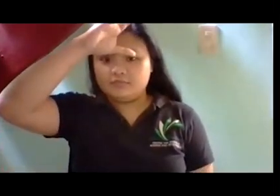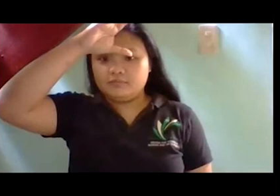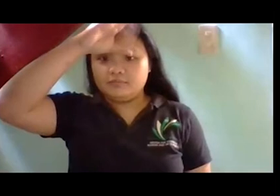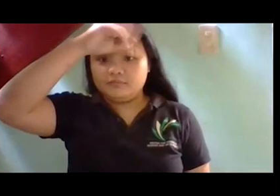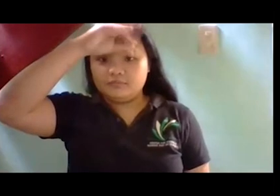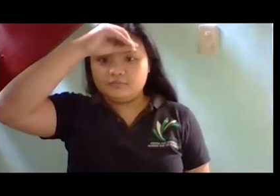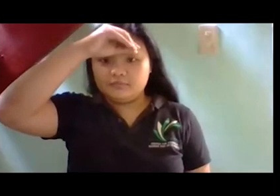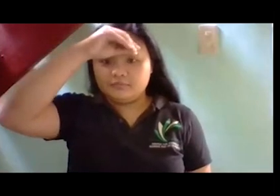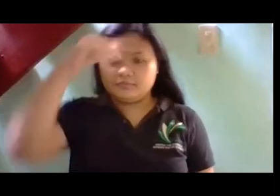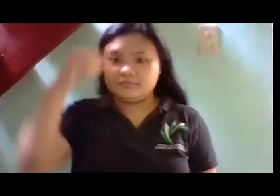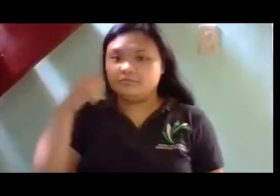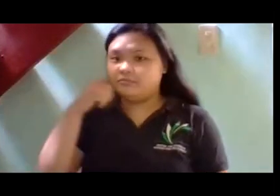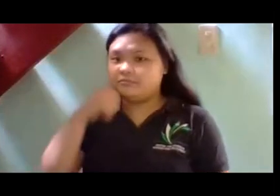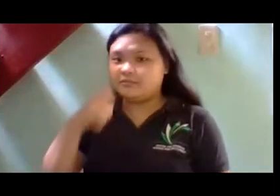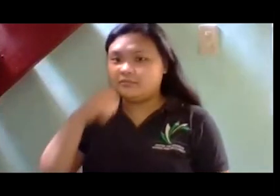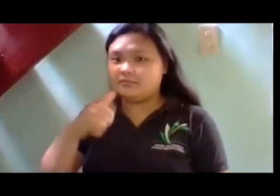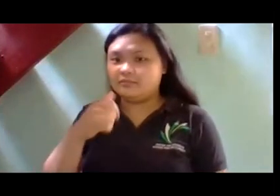Okay.